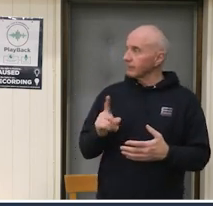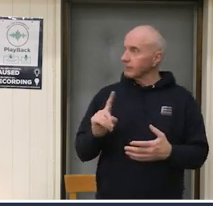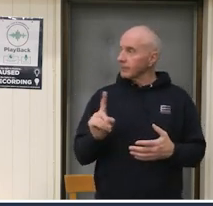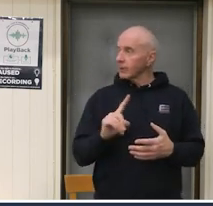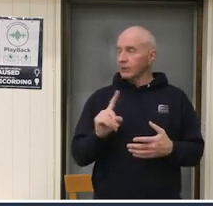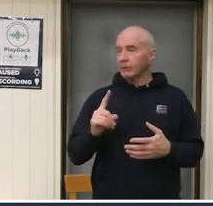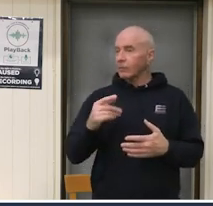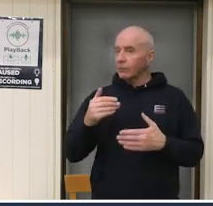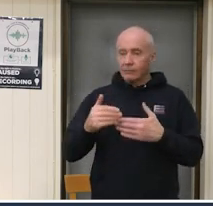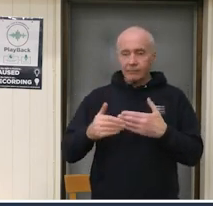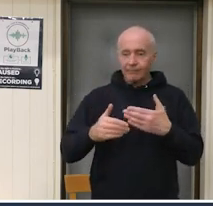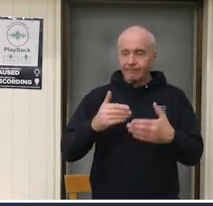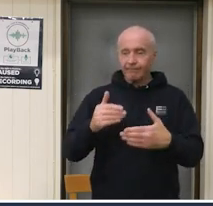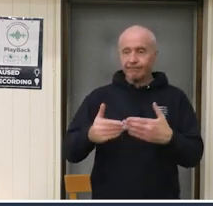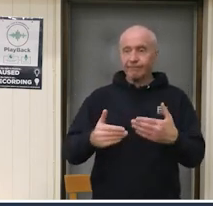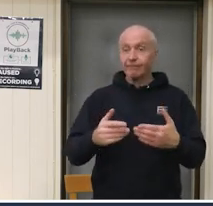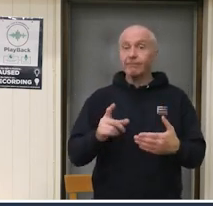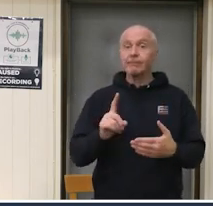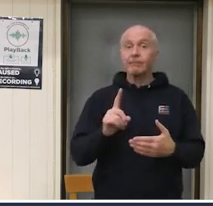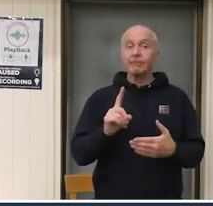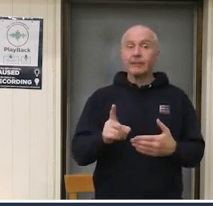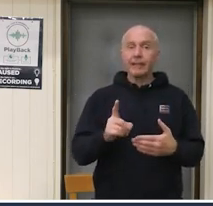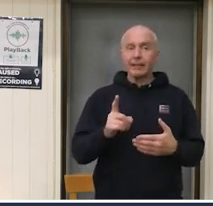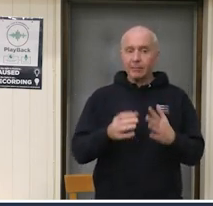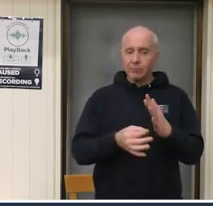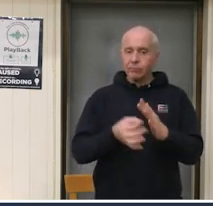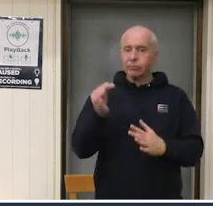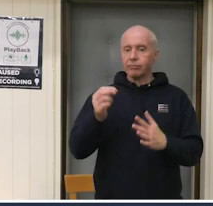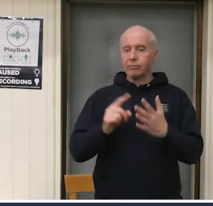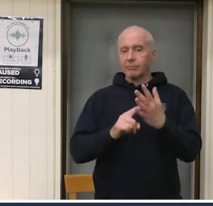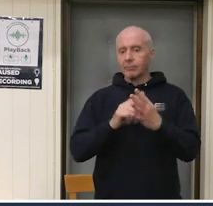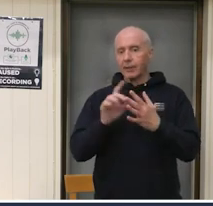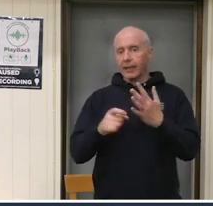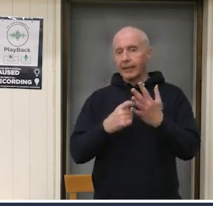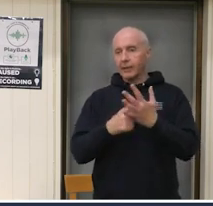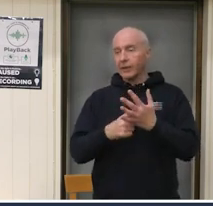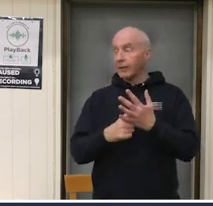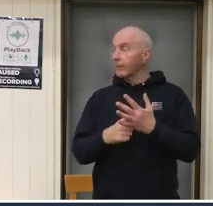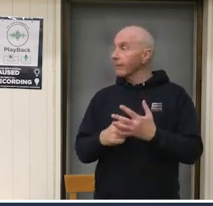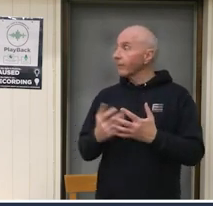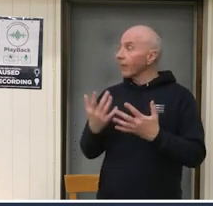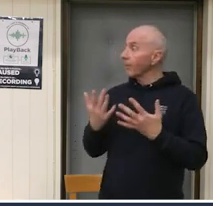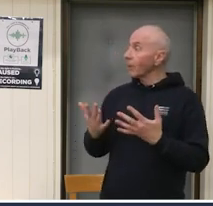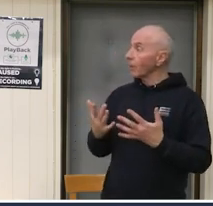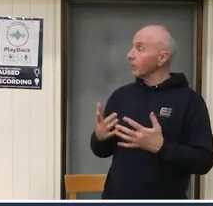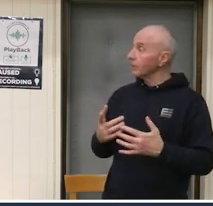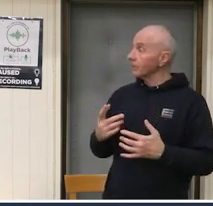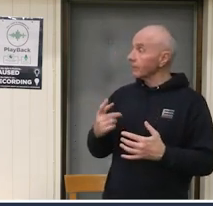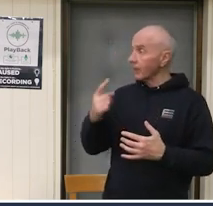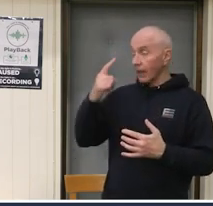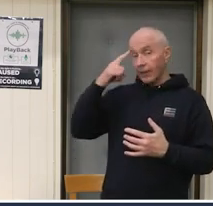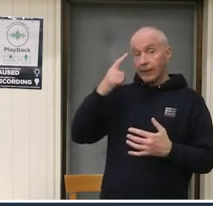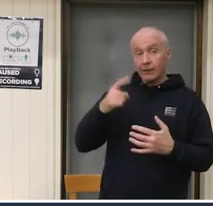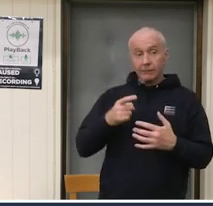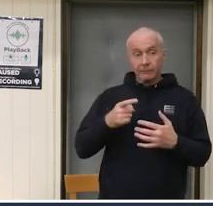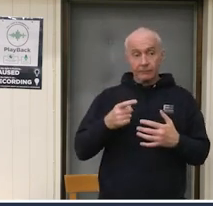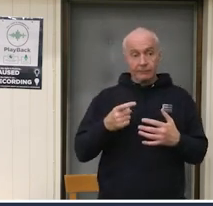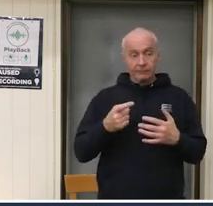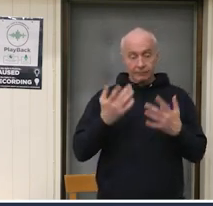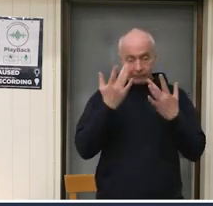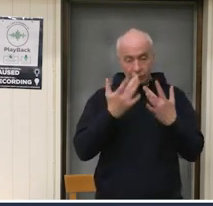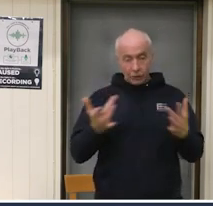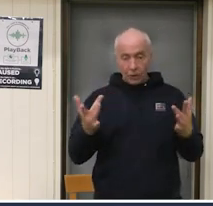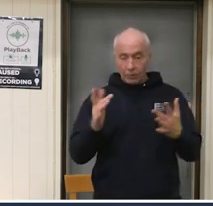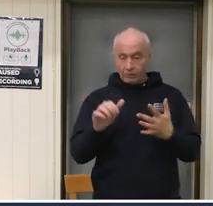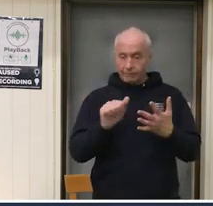right? This being said, these are now, I think, what we've done is demonstrate the physics. The